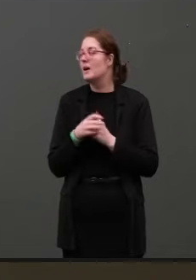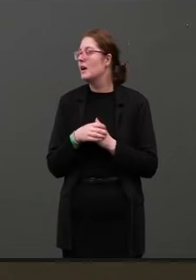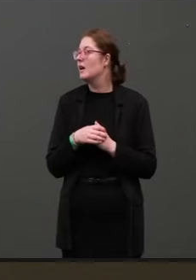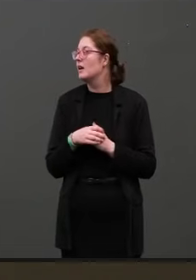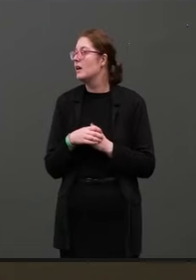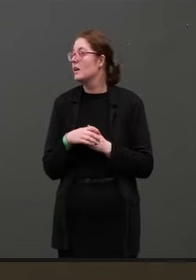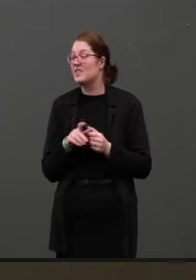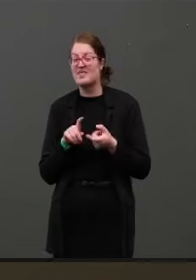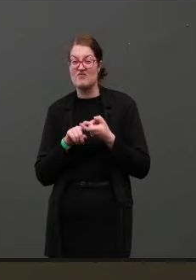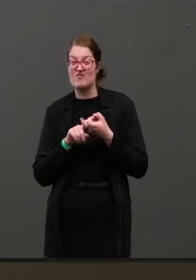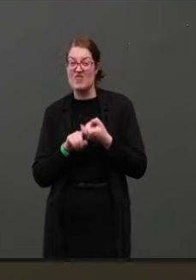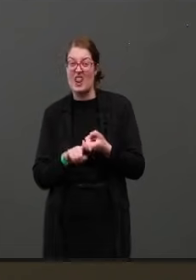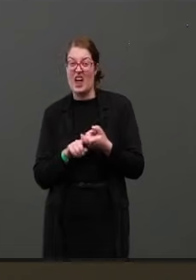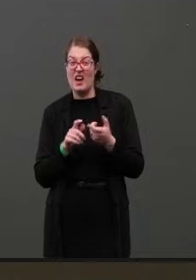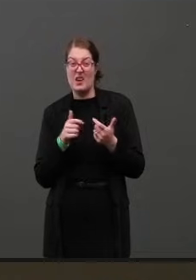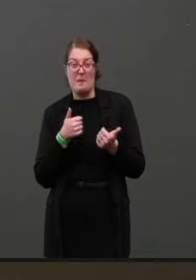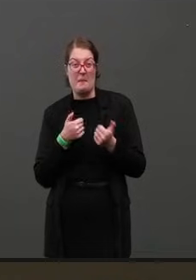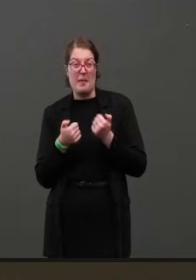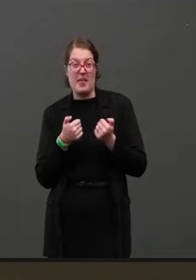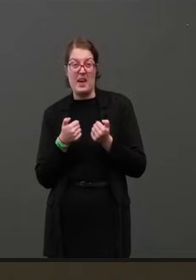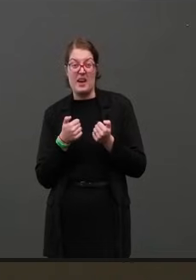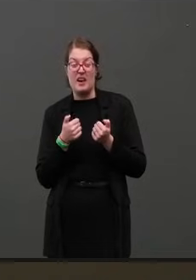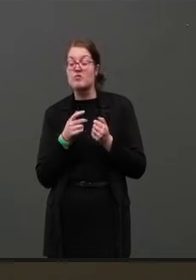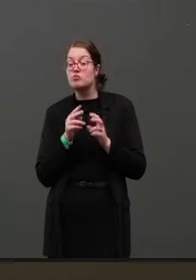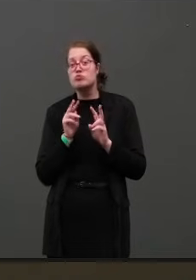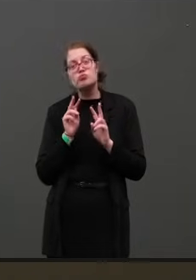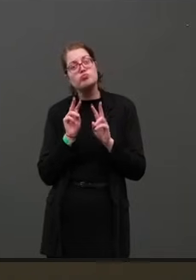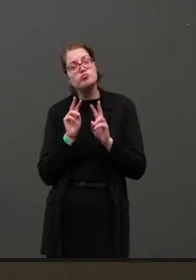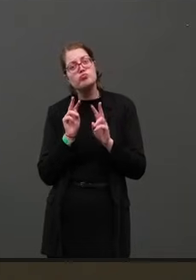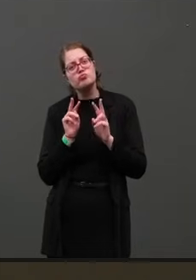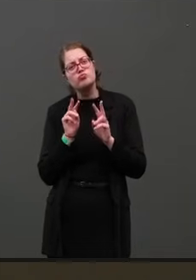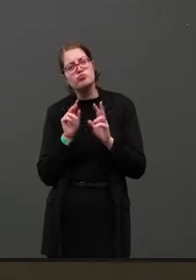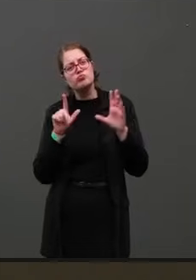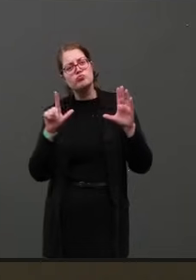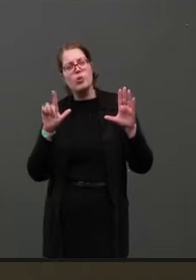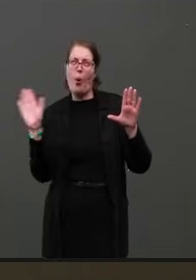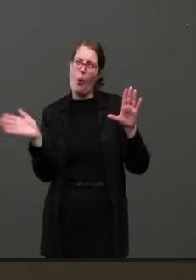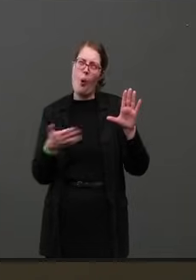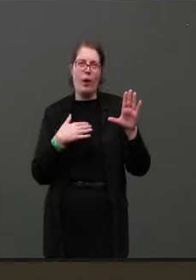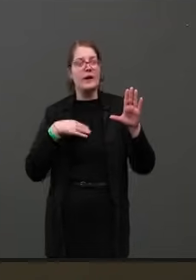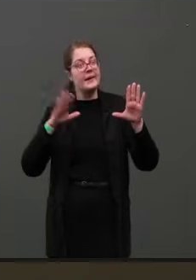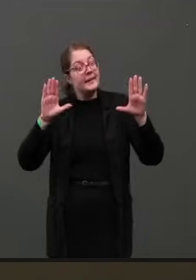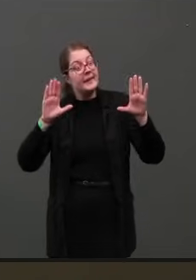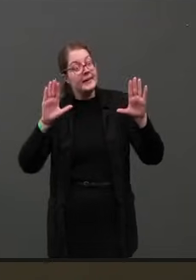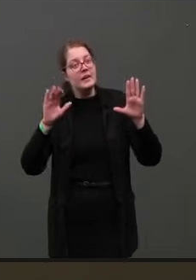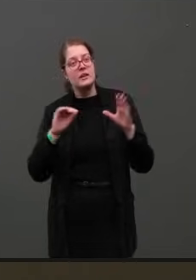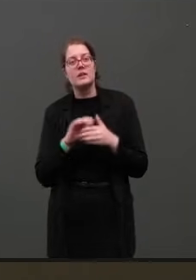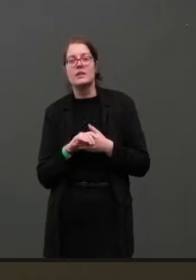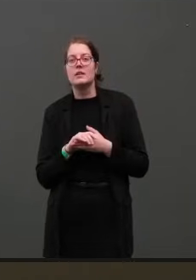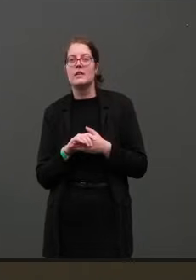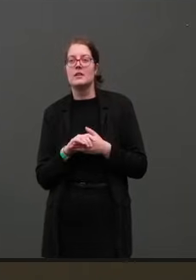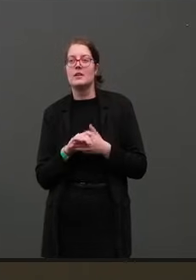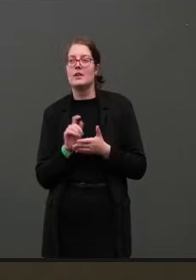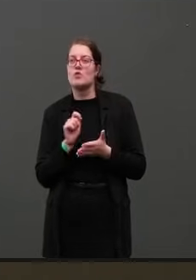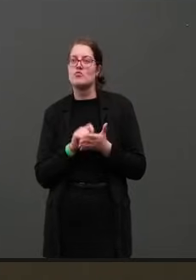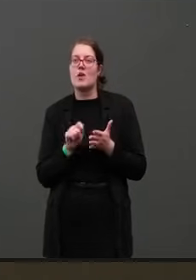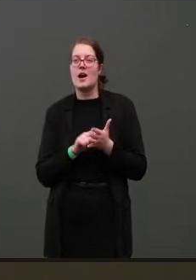players paying attention. And not all of them, I guess, but you know, we're not writing for the press X to skip crowd, fuck